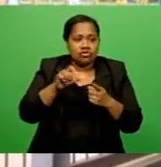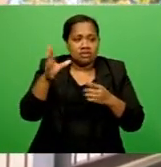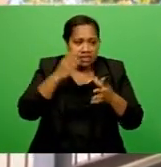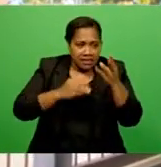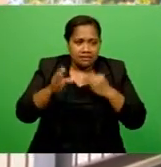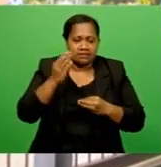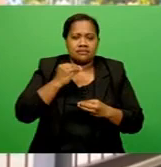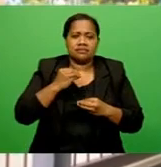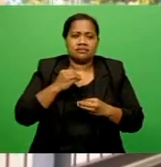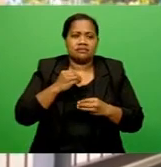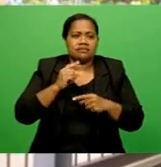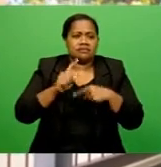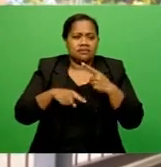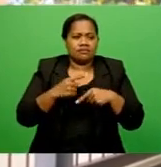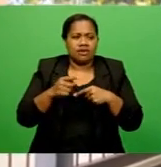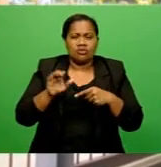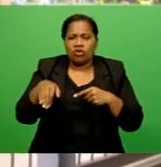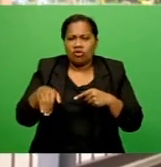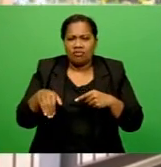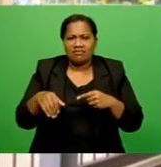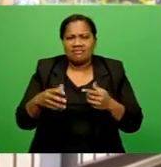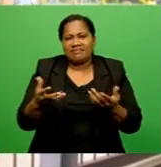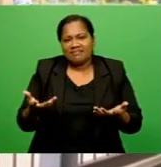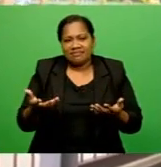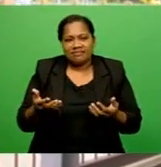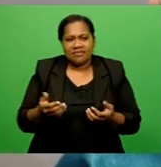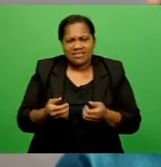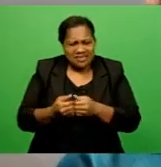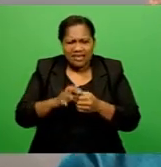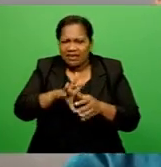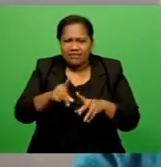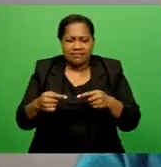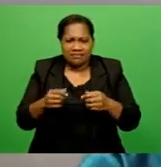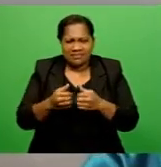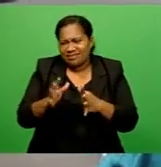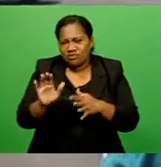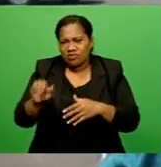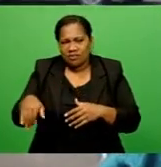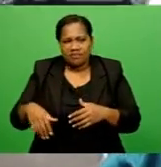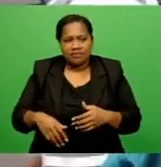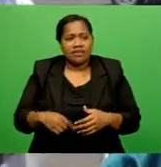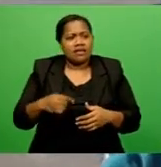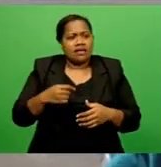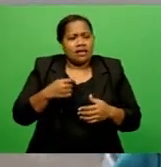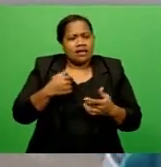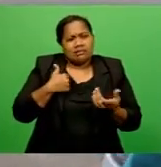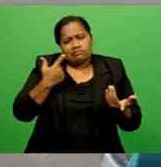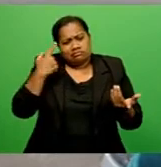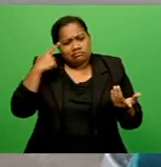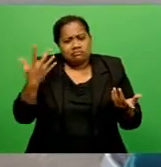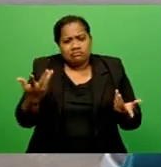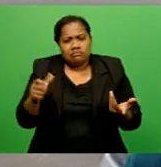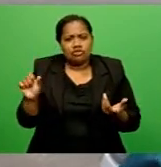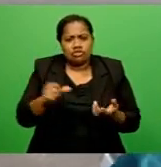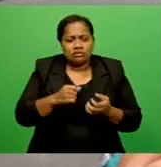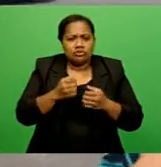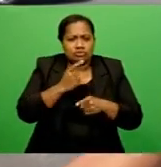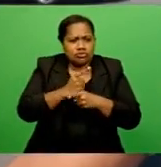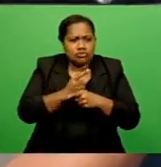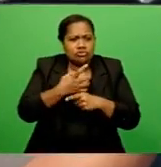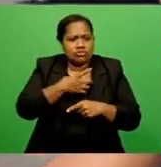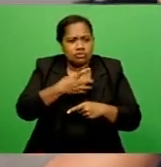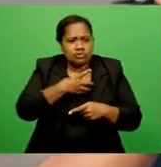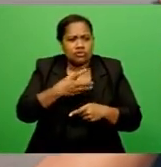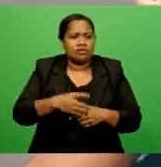the principles of living at home, Start from home, I think we should talk more about sexual harassment within